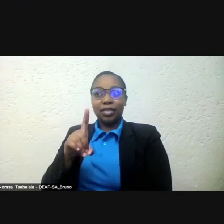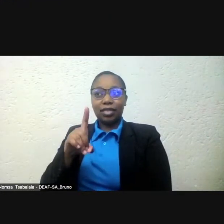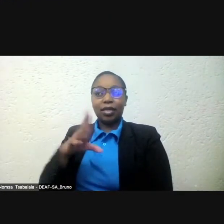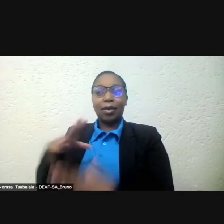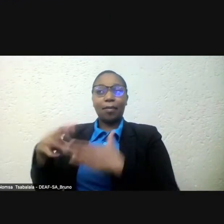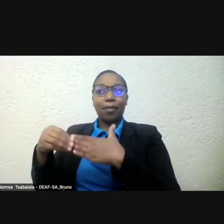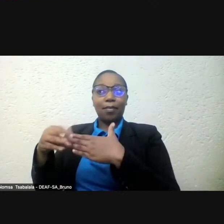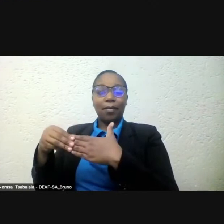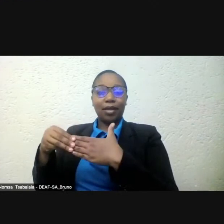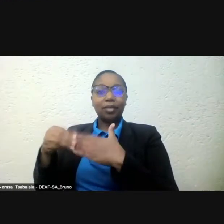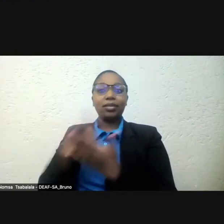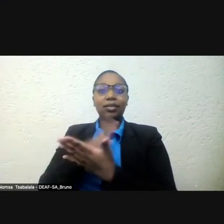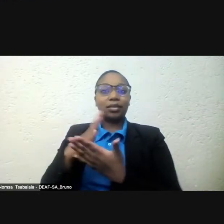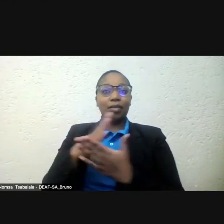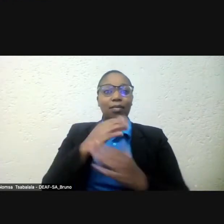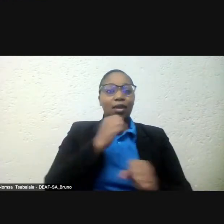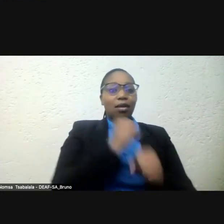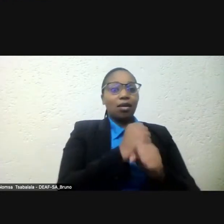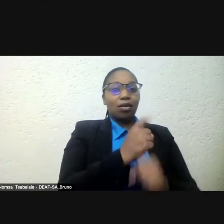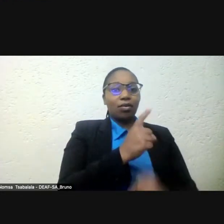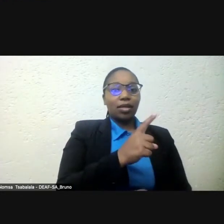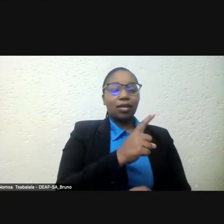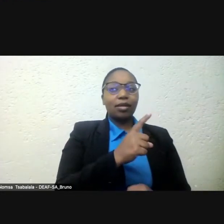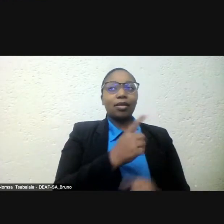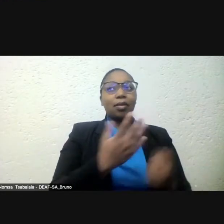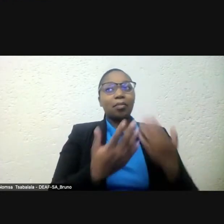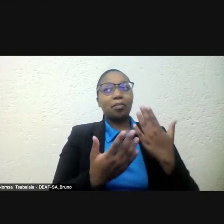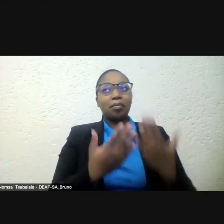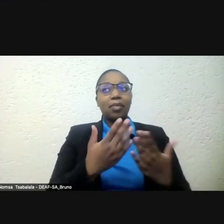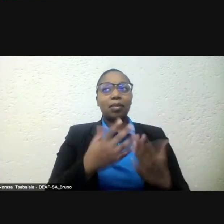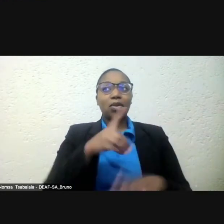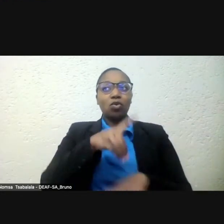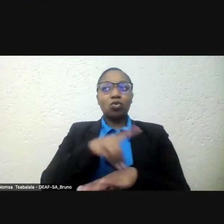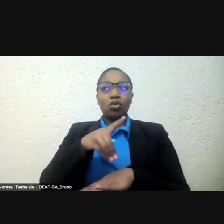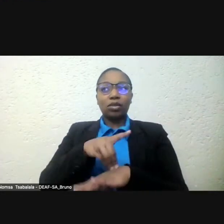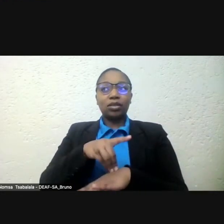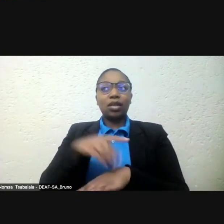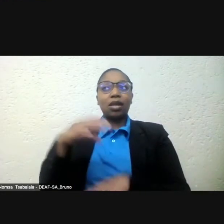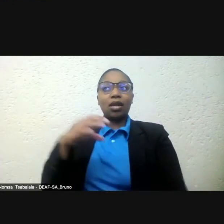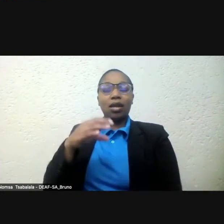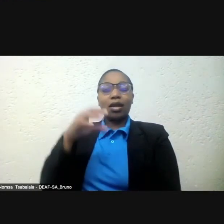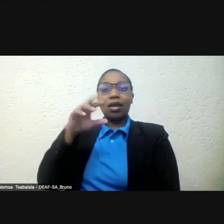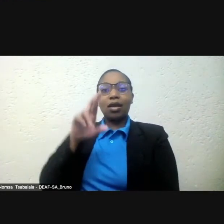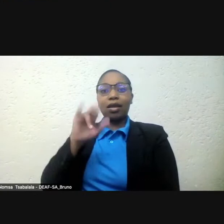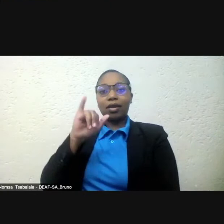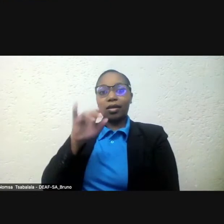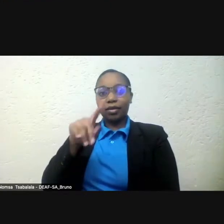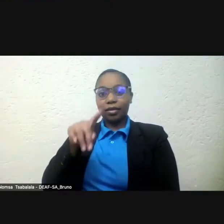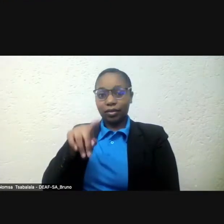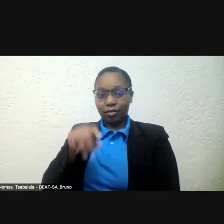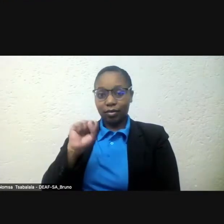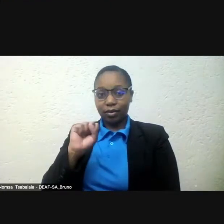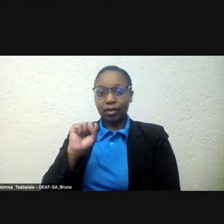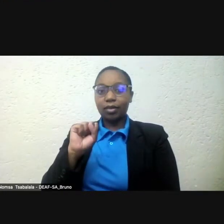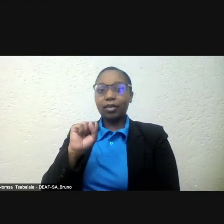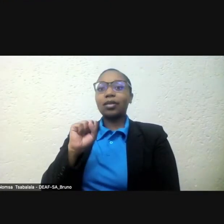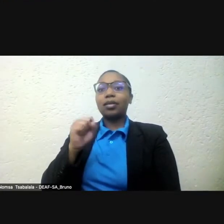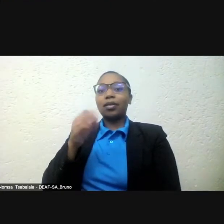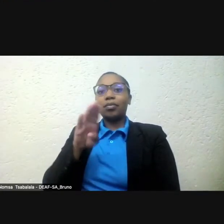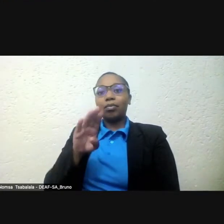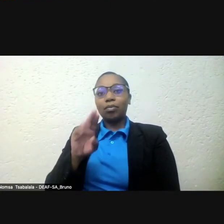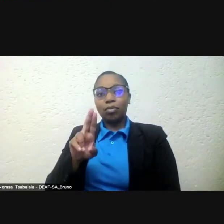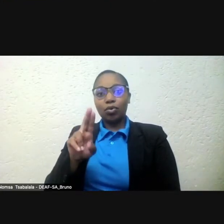some Gauteng, maybe Dr. Crisp and Buthelezi can help. But in terms of